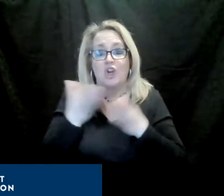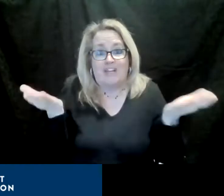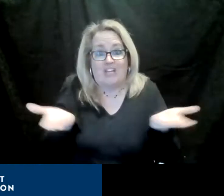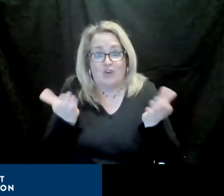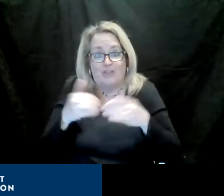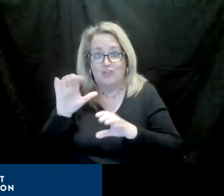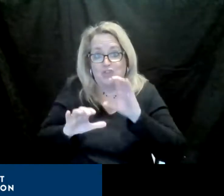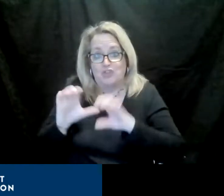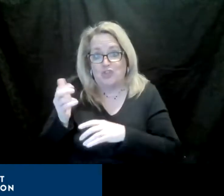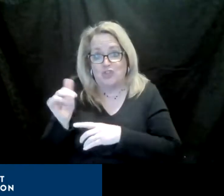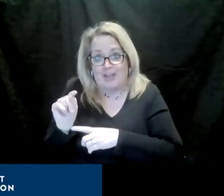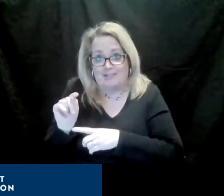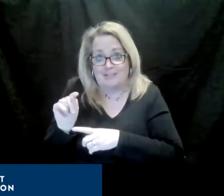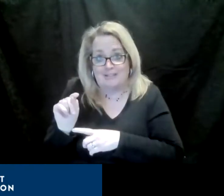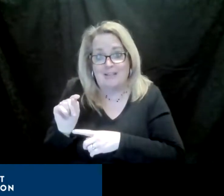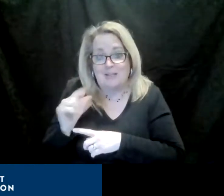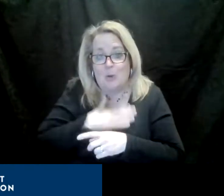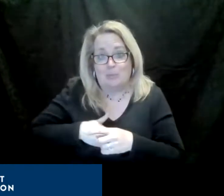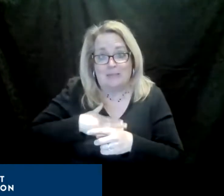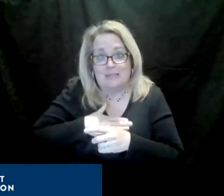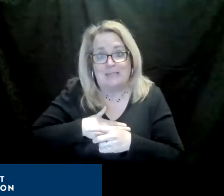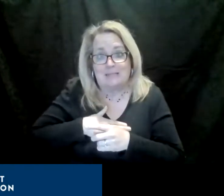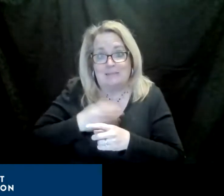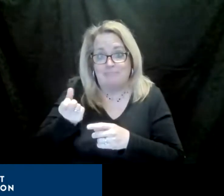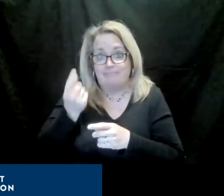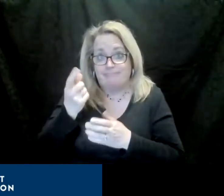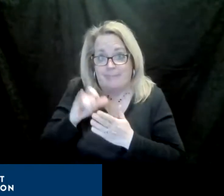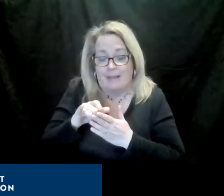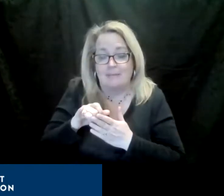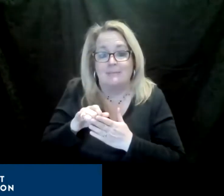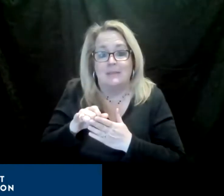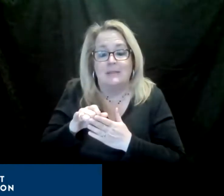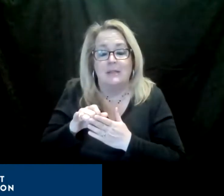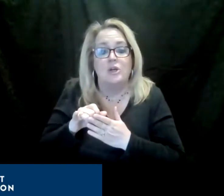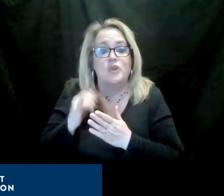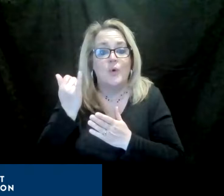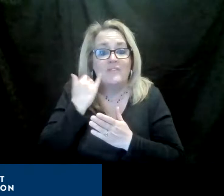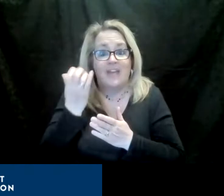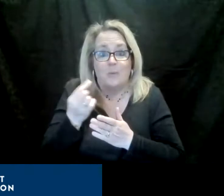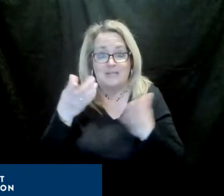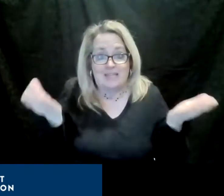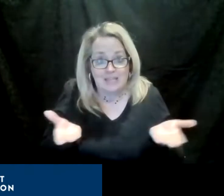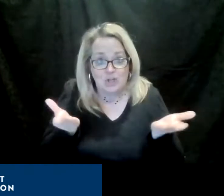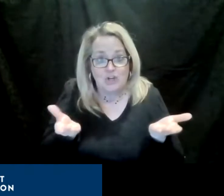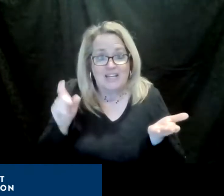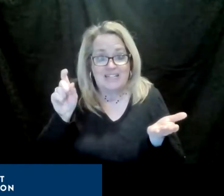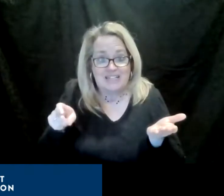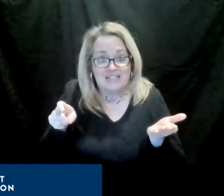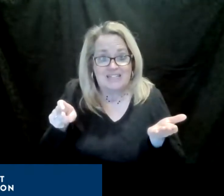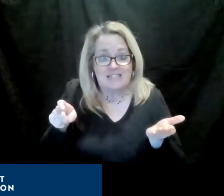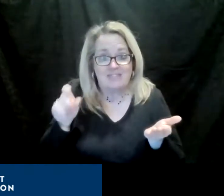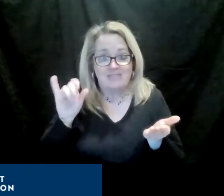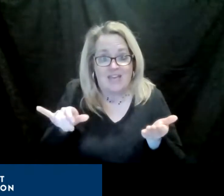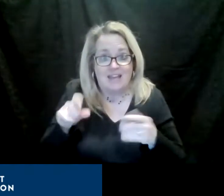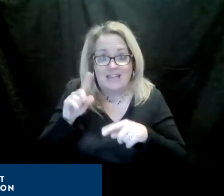chat. So please take note of that. And if anyone that's here needs it